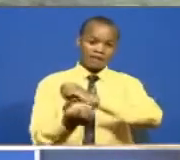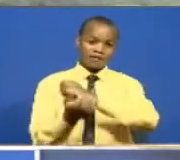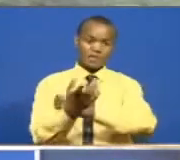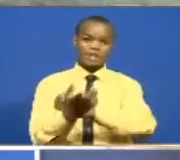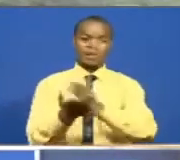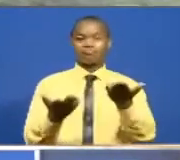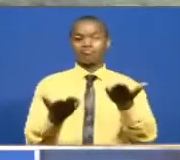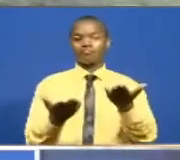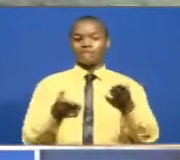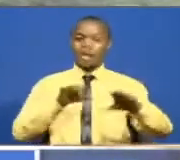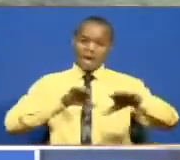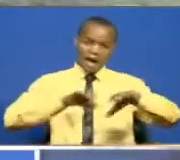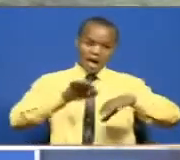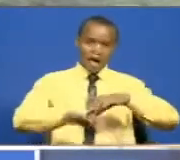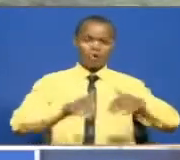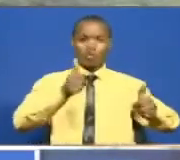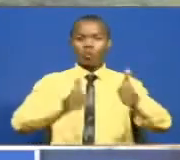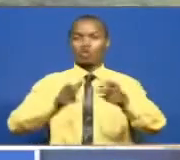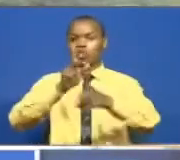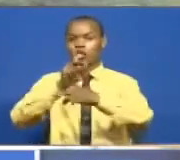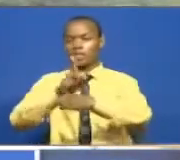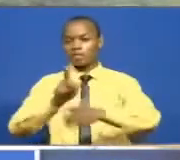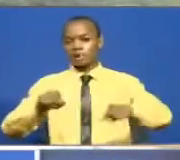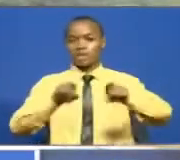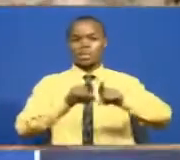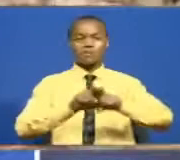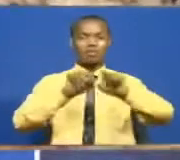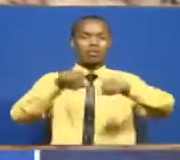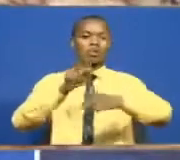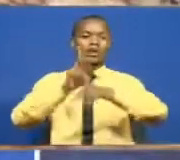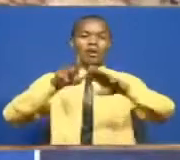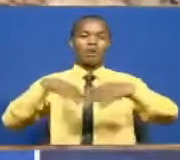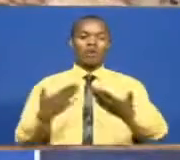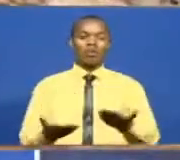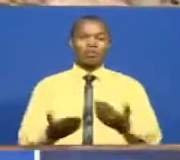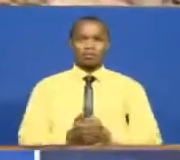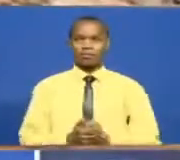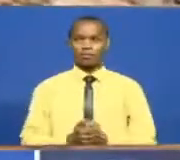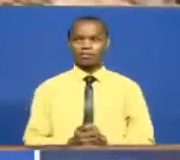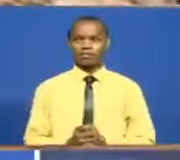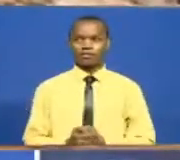livestock or the animals, how they should be kept. Suleiman Yeri, Channel One News.